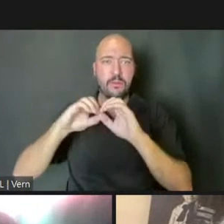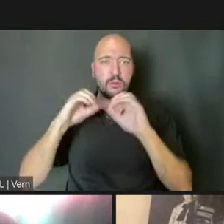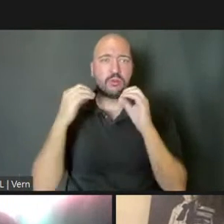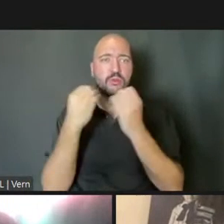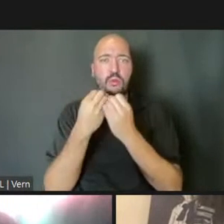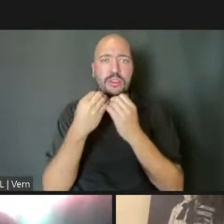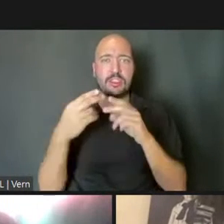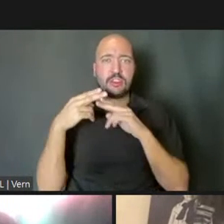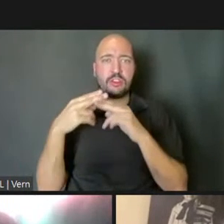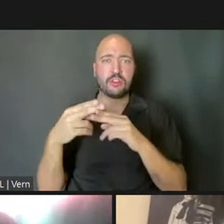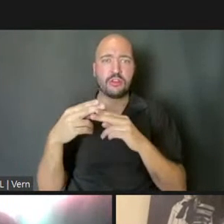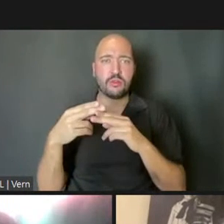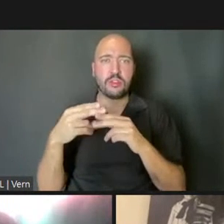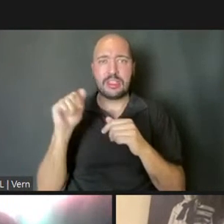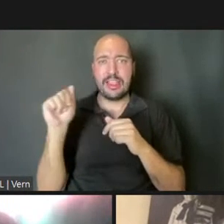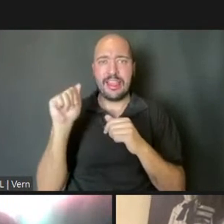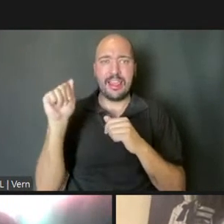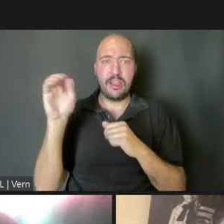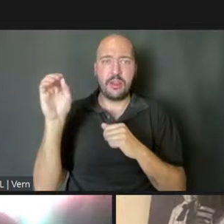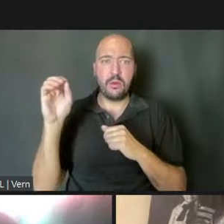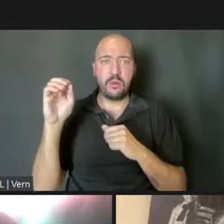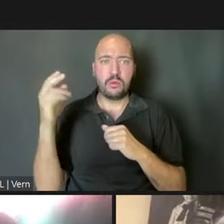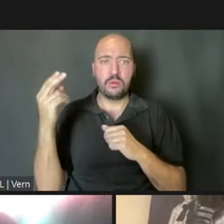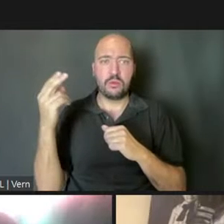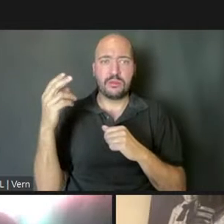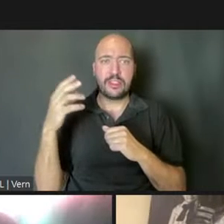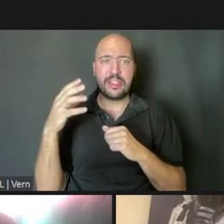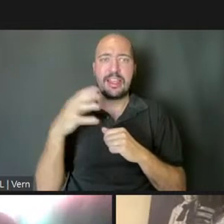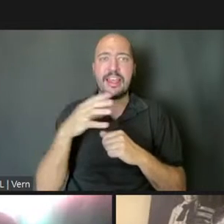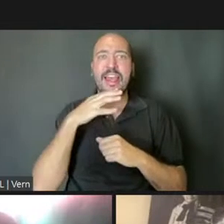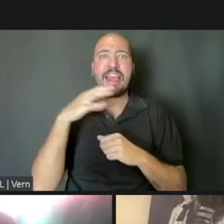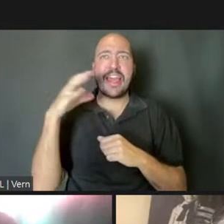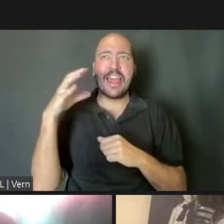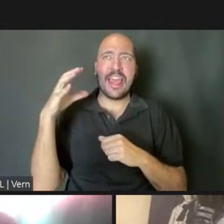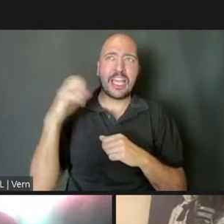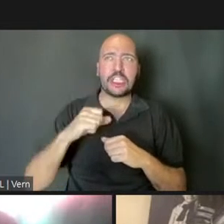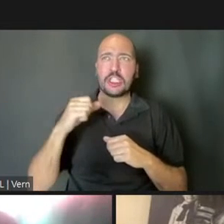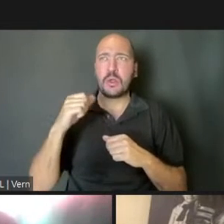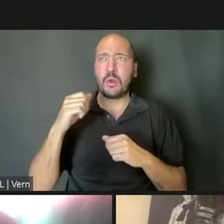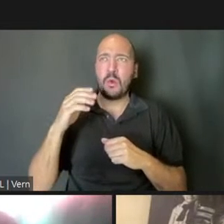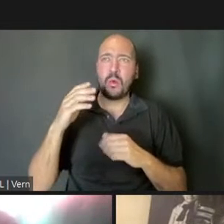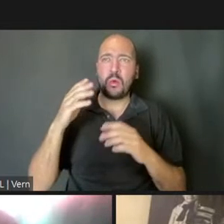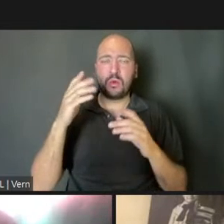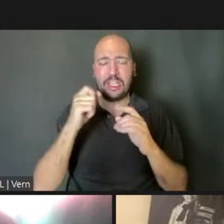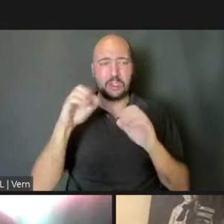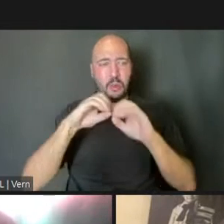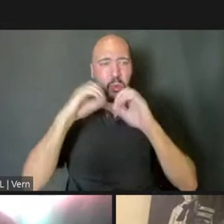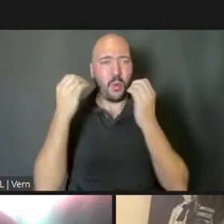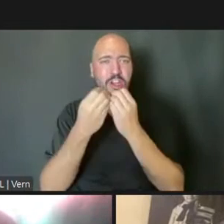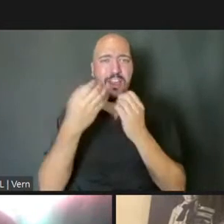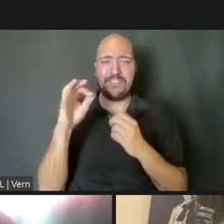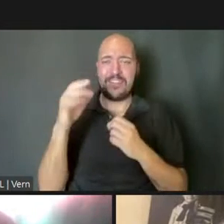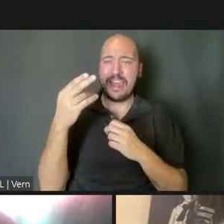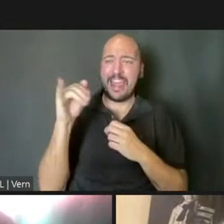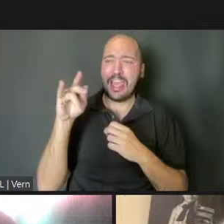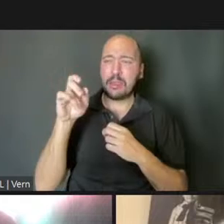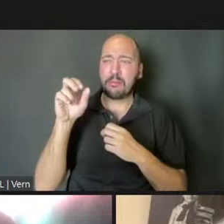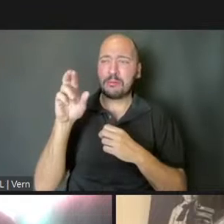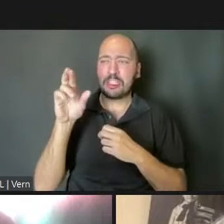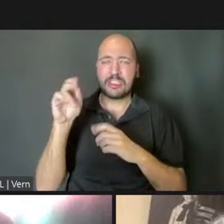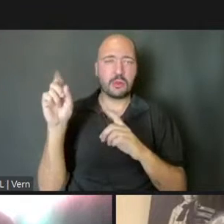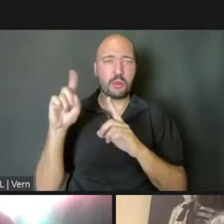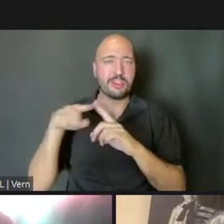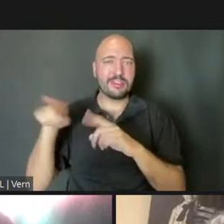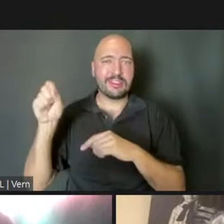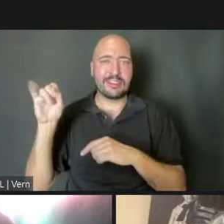organization called AOH, Ancient Order of the Hibernians, on Staten Island.